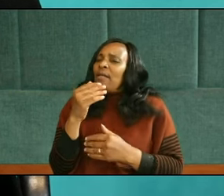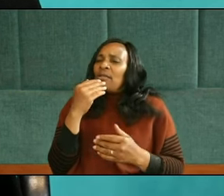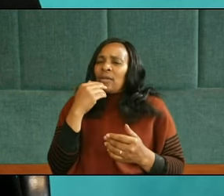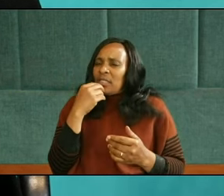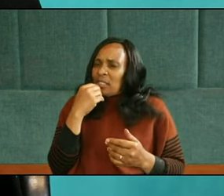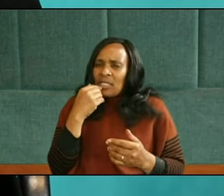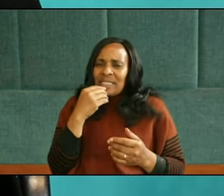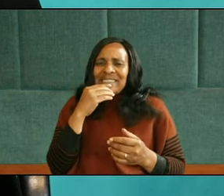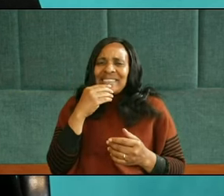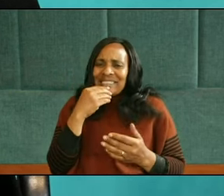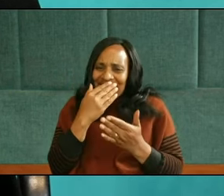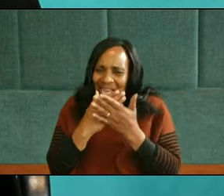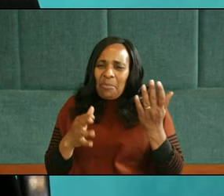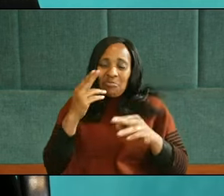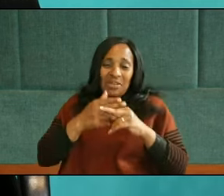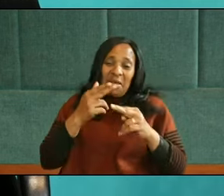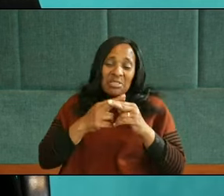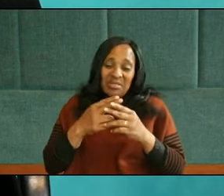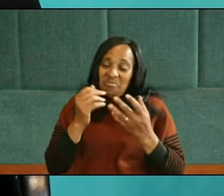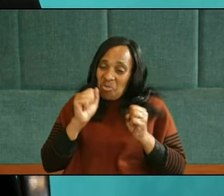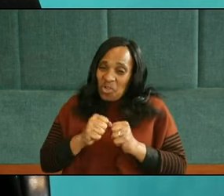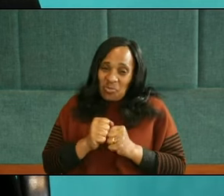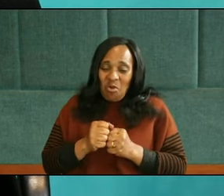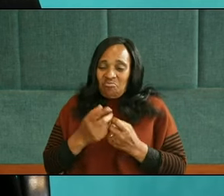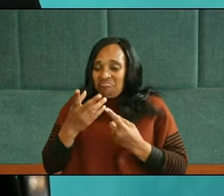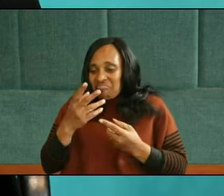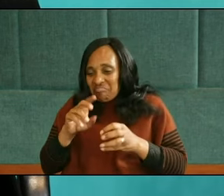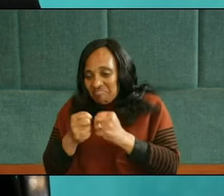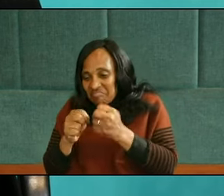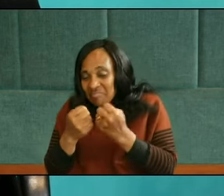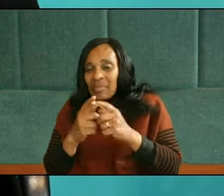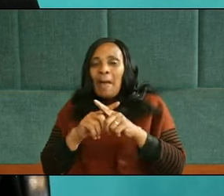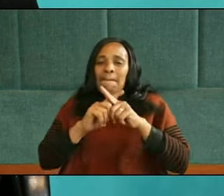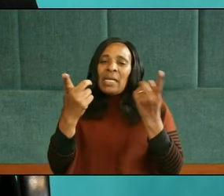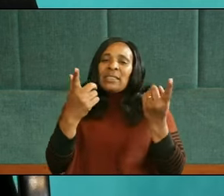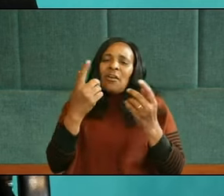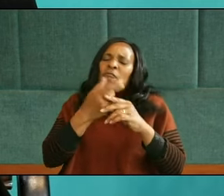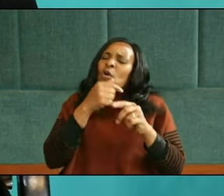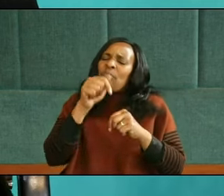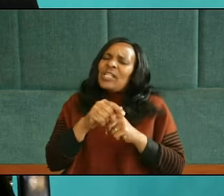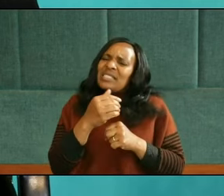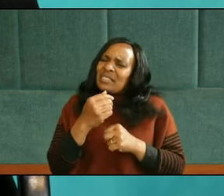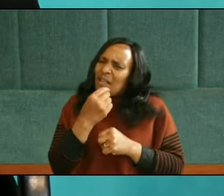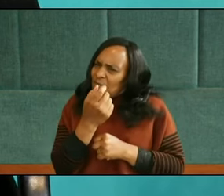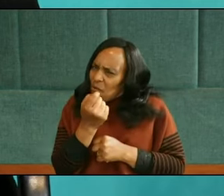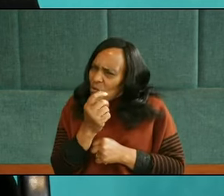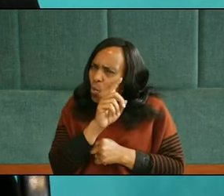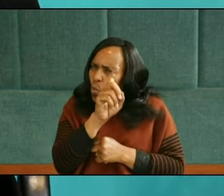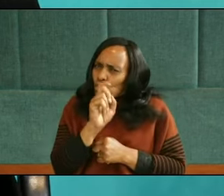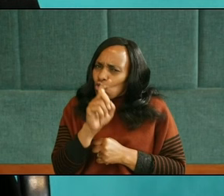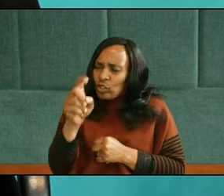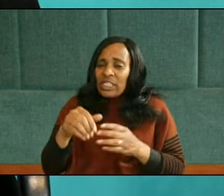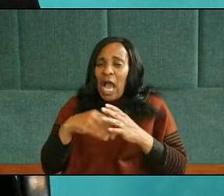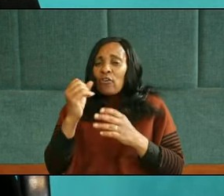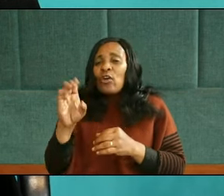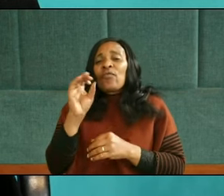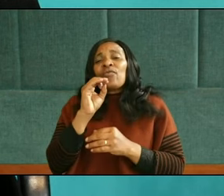of the time, if I'm being honest, I skip through all this. But from this, I have a few questions from out of the story.